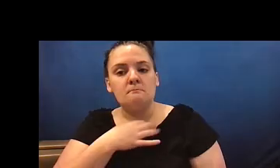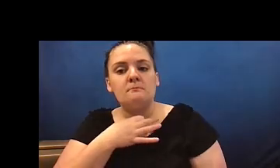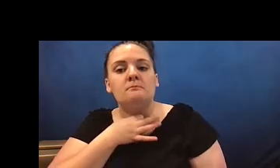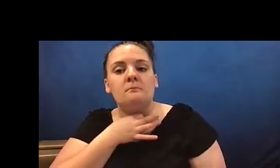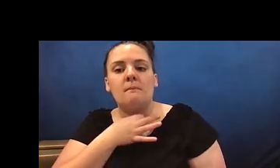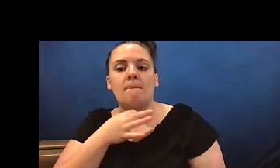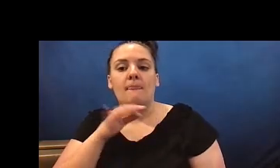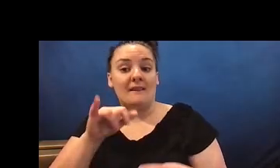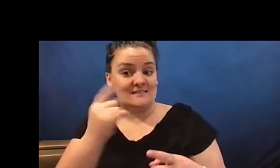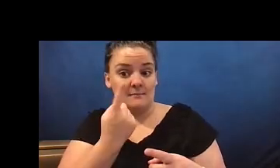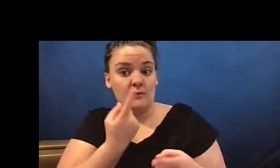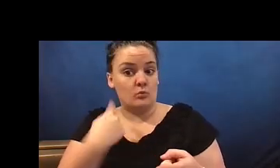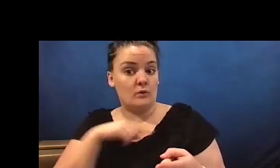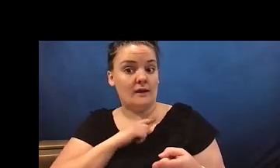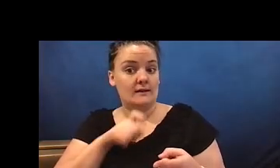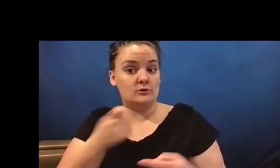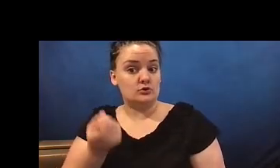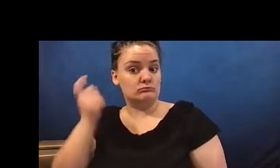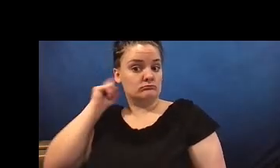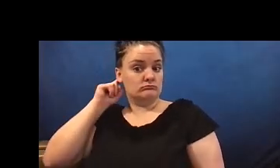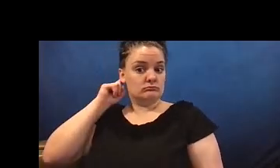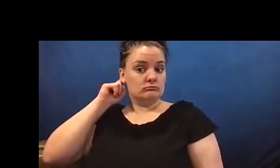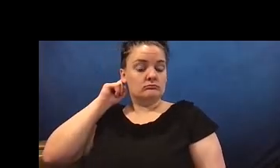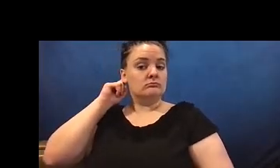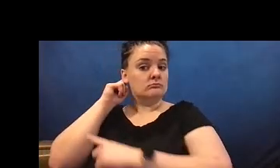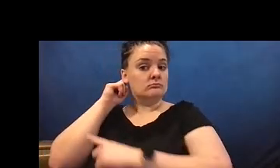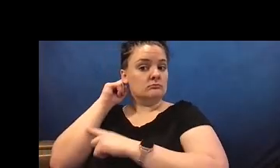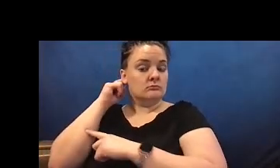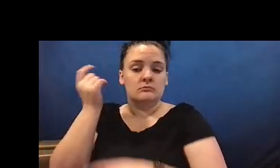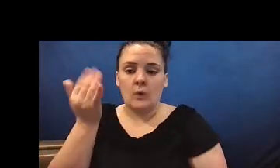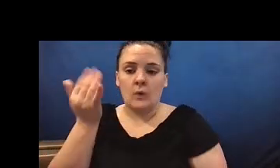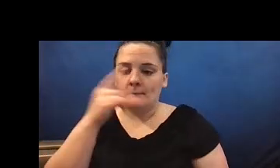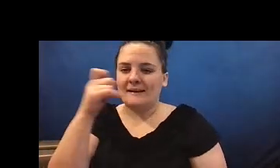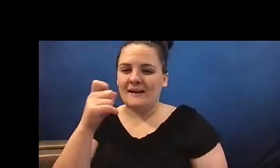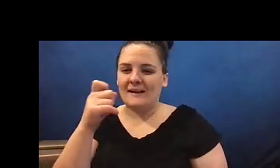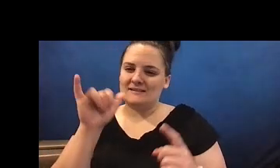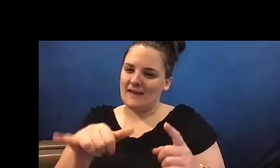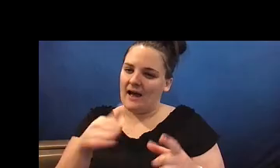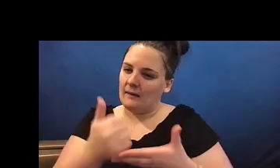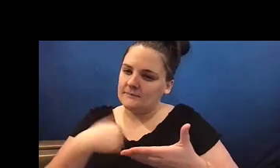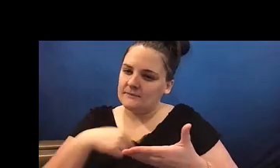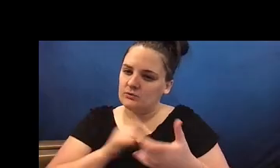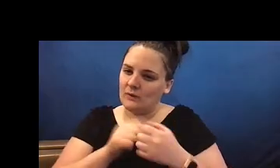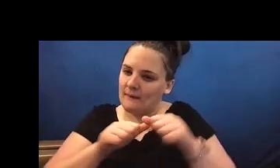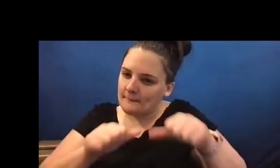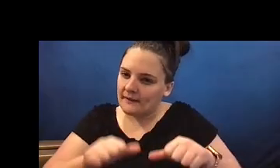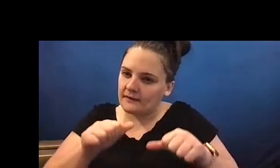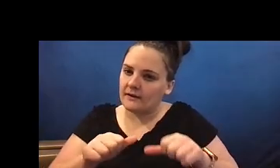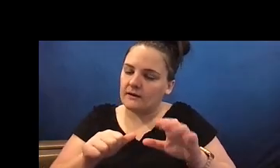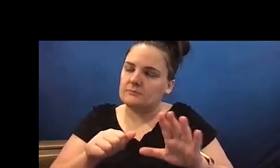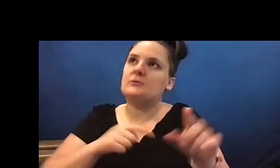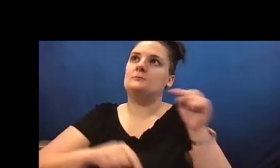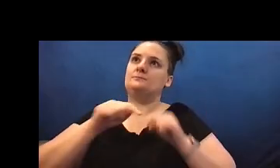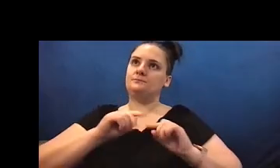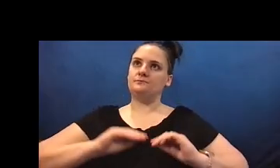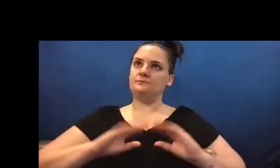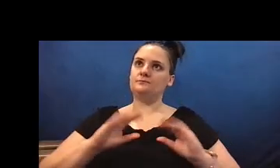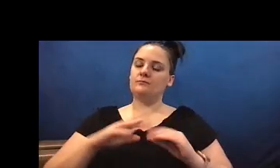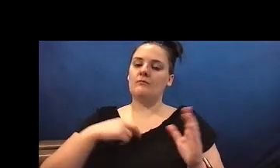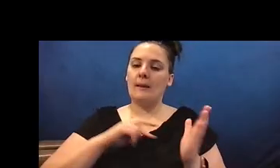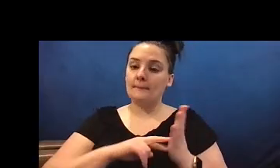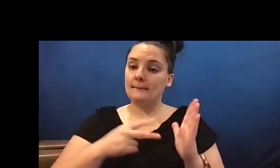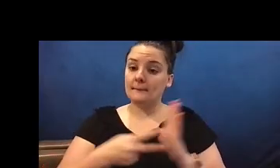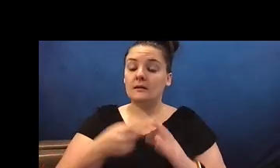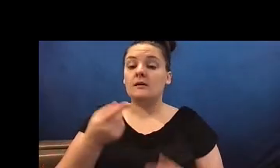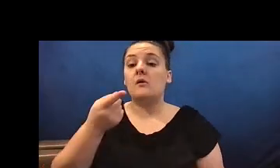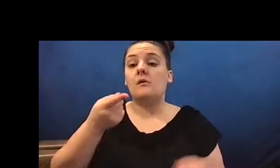to think about because it brings so much the ability. What I'm hearing you say is when you're trying to better control your cost, you're not always sure it's actually being